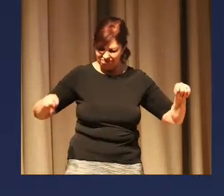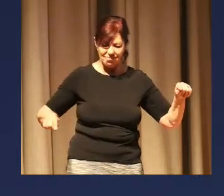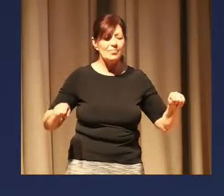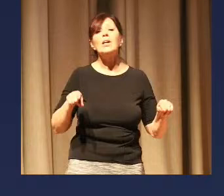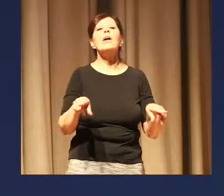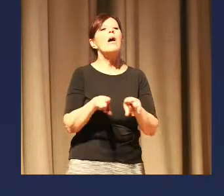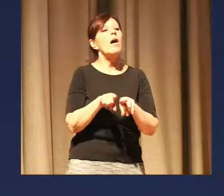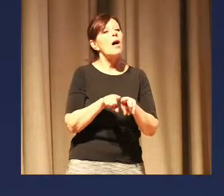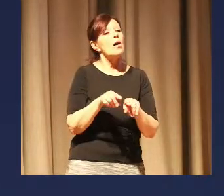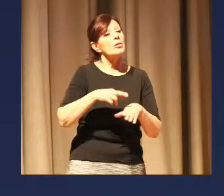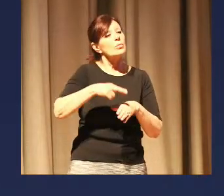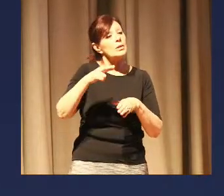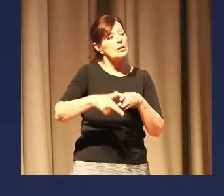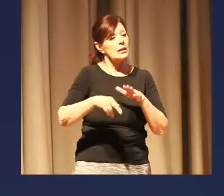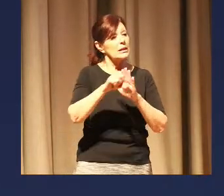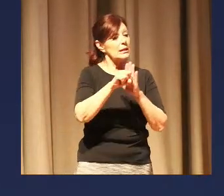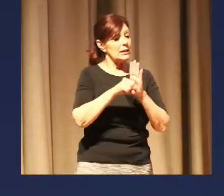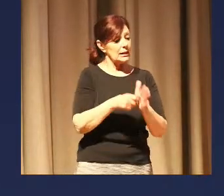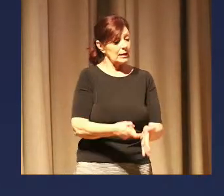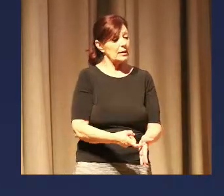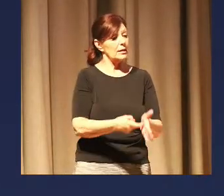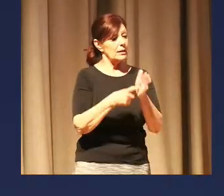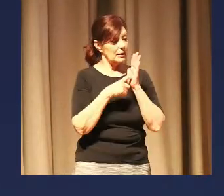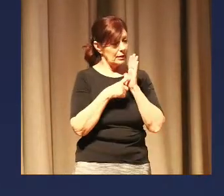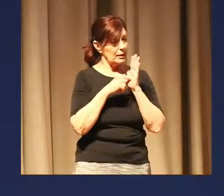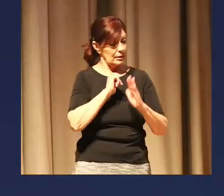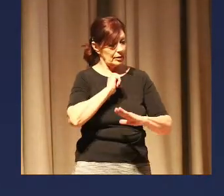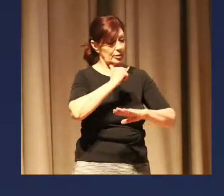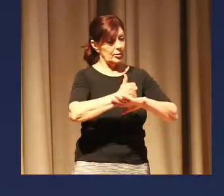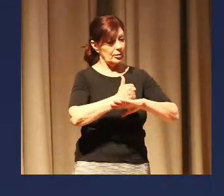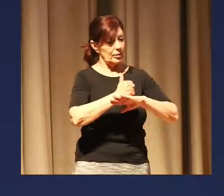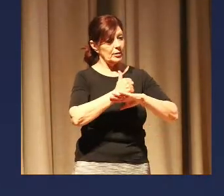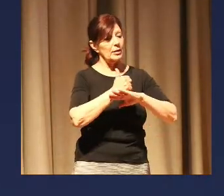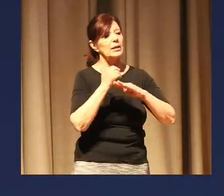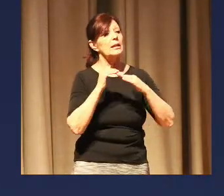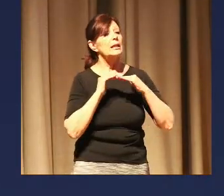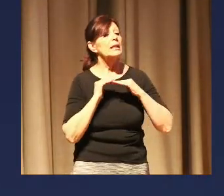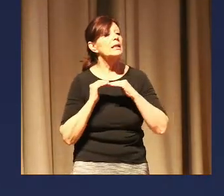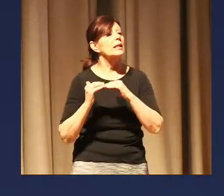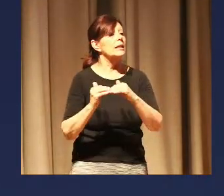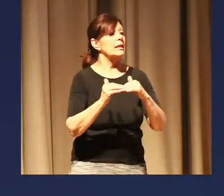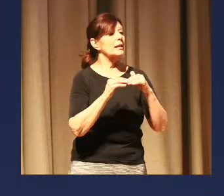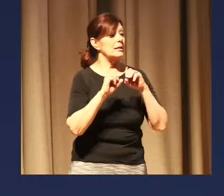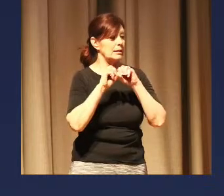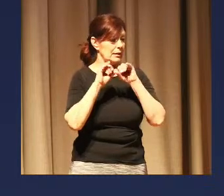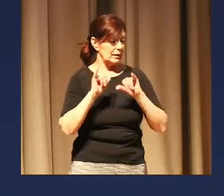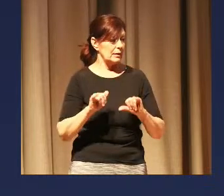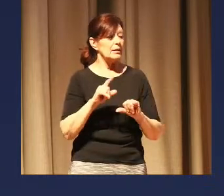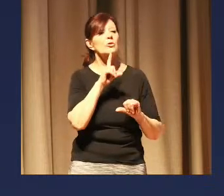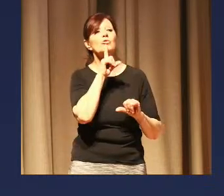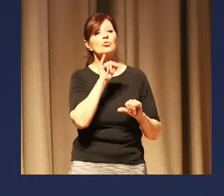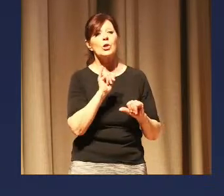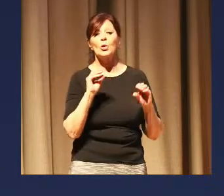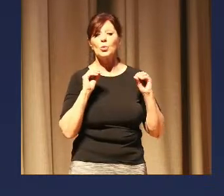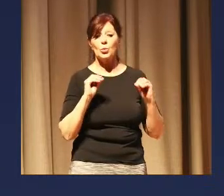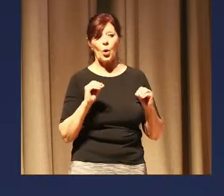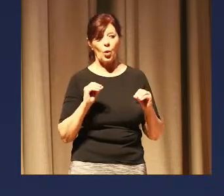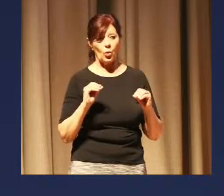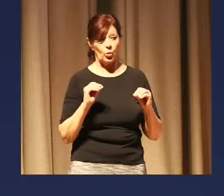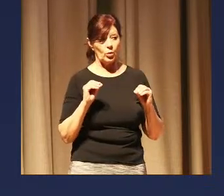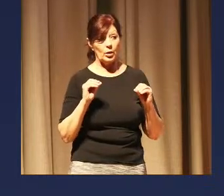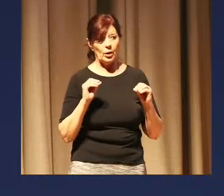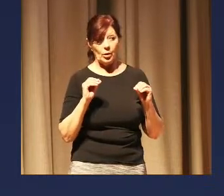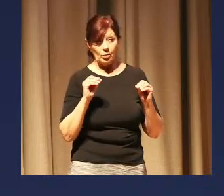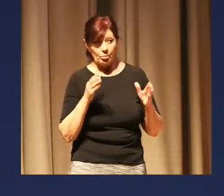also results in the state mandating the implementation of an equalization system that truly no citizen